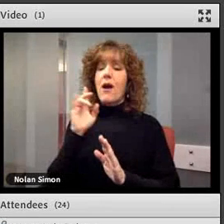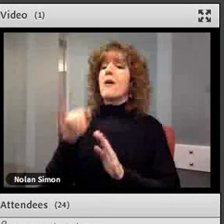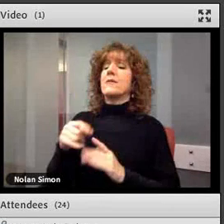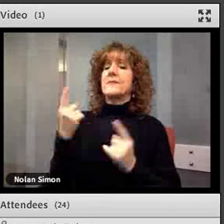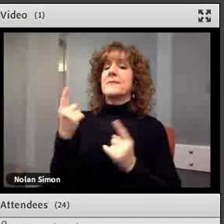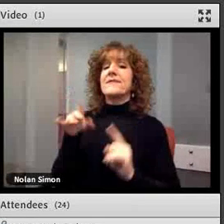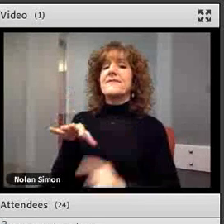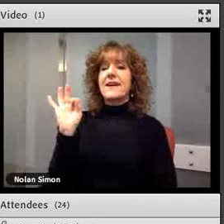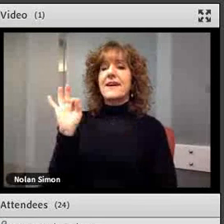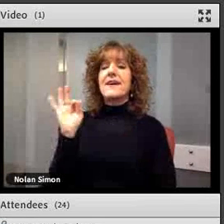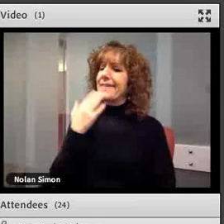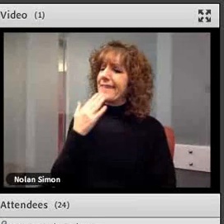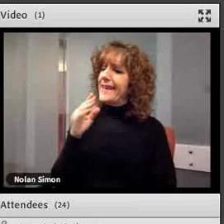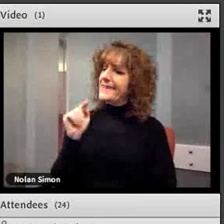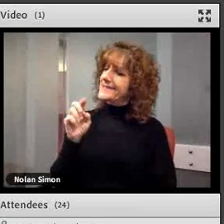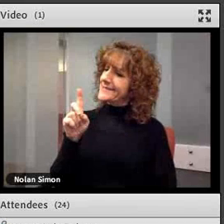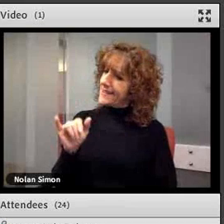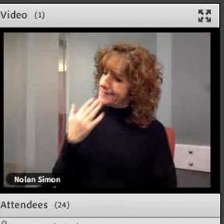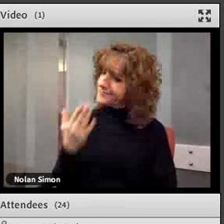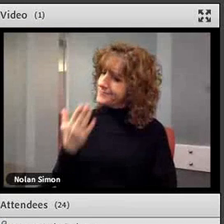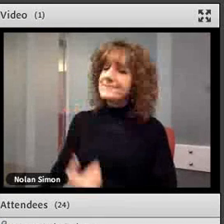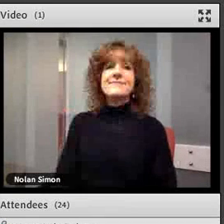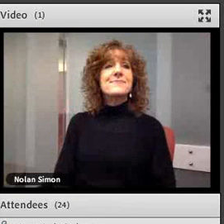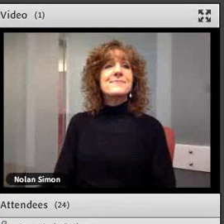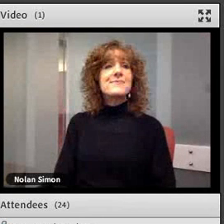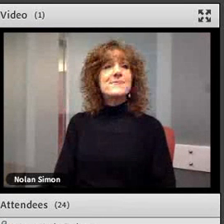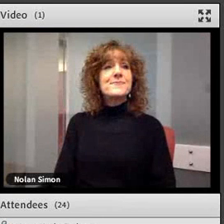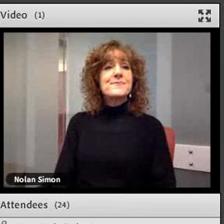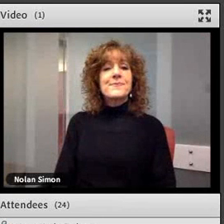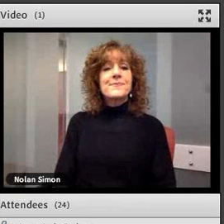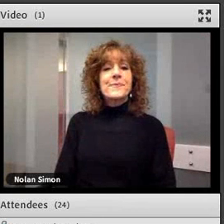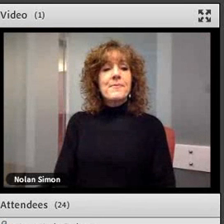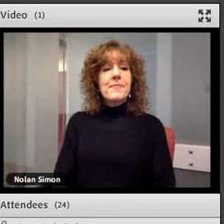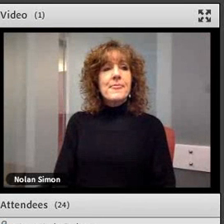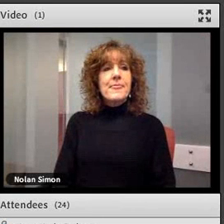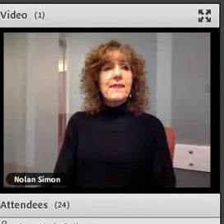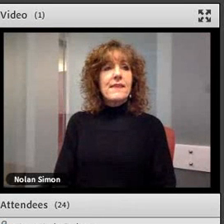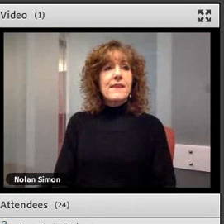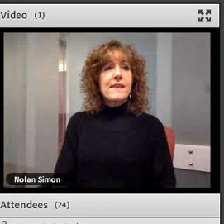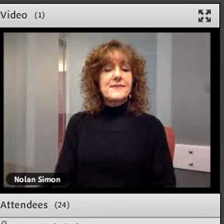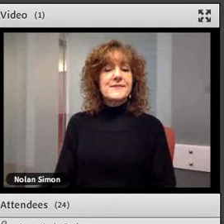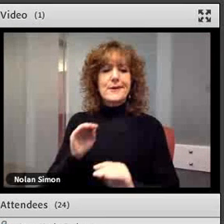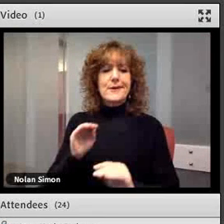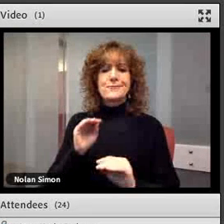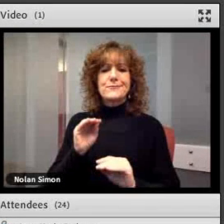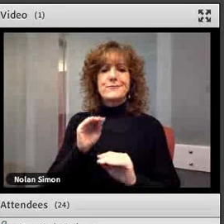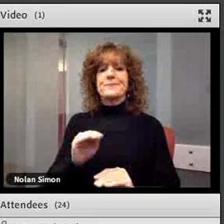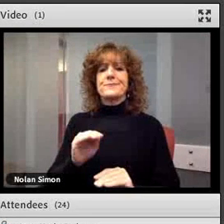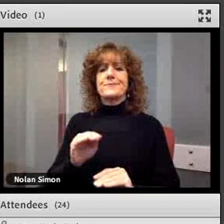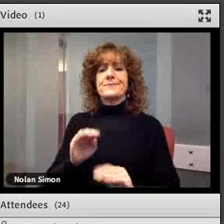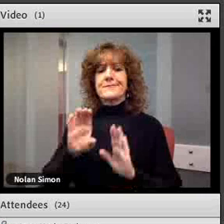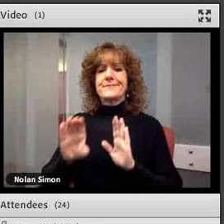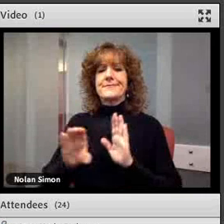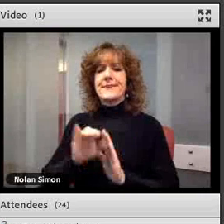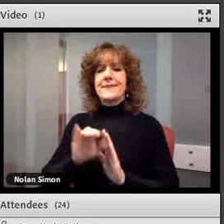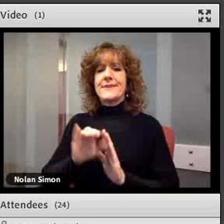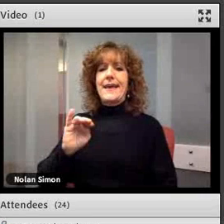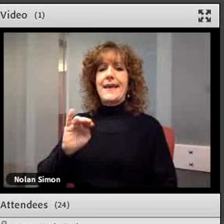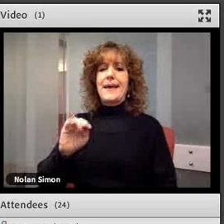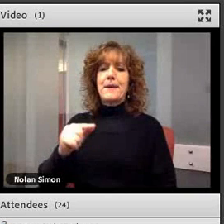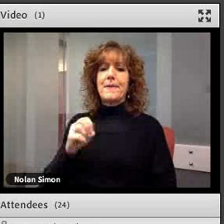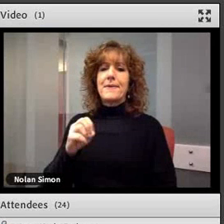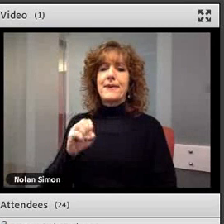go. Thanks, Teddy. Go down. Let me see. I stuck a little image here. Here it is, a fish.